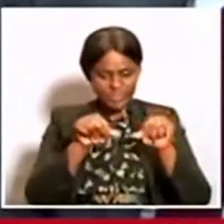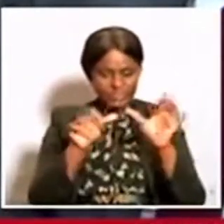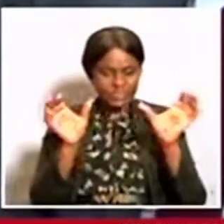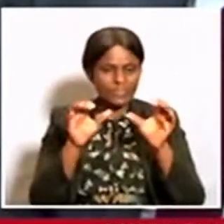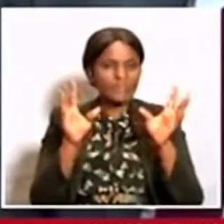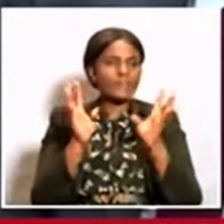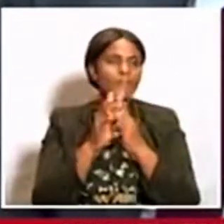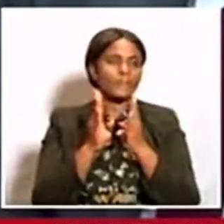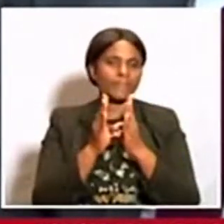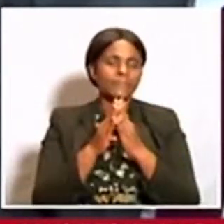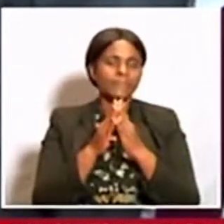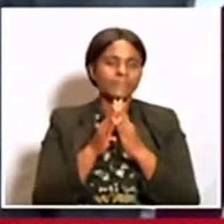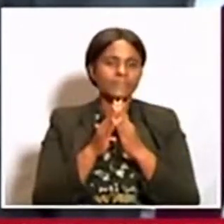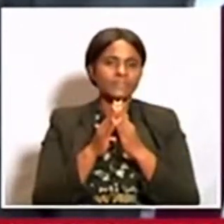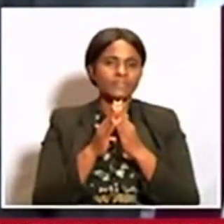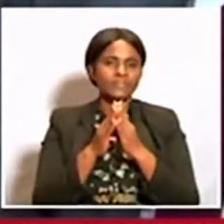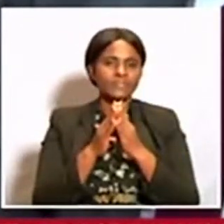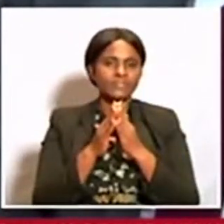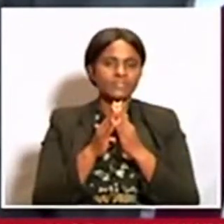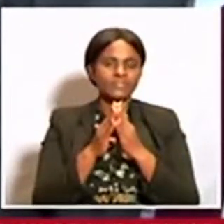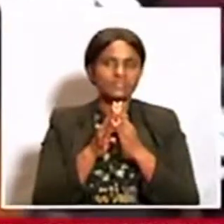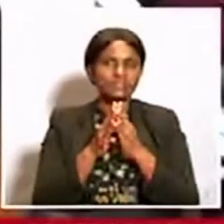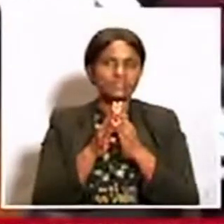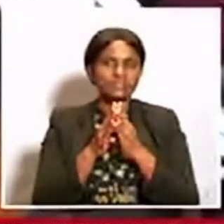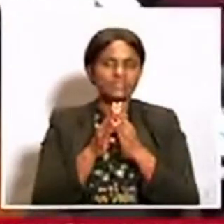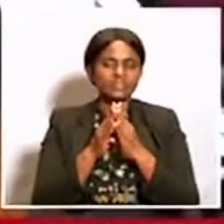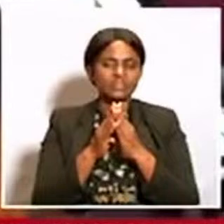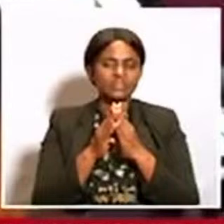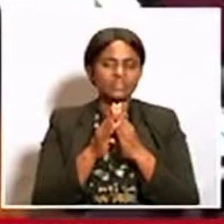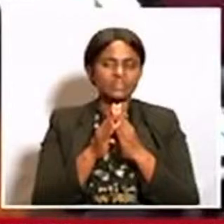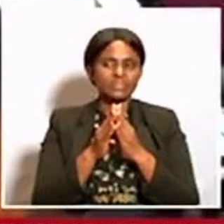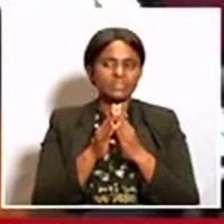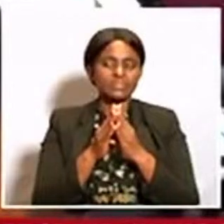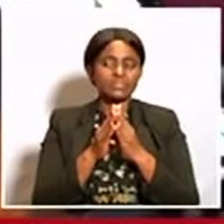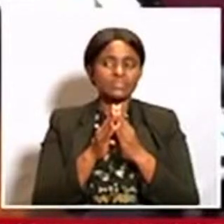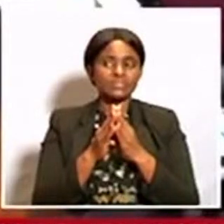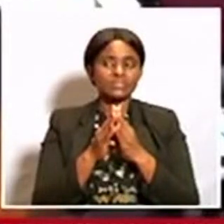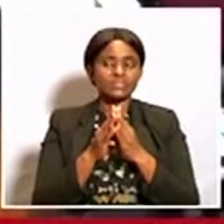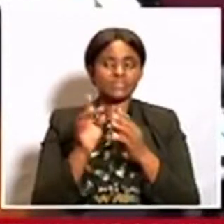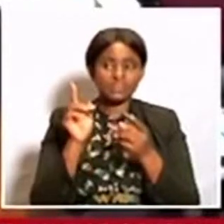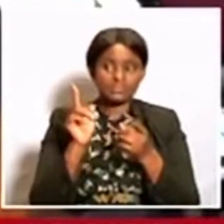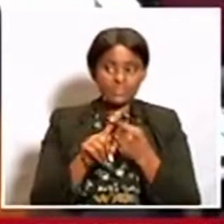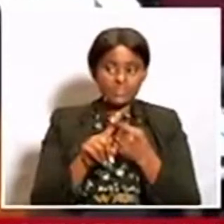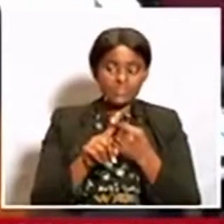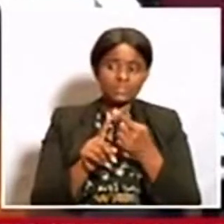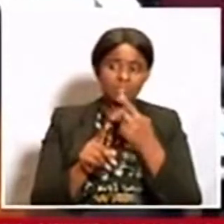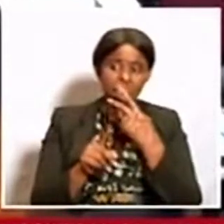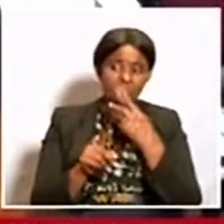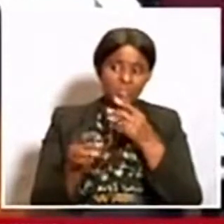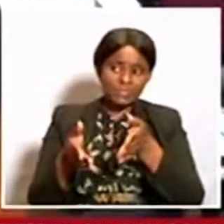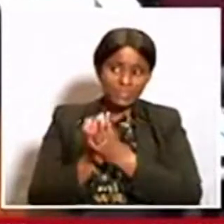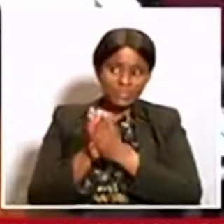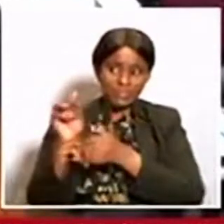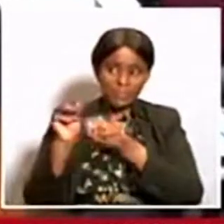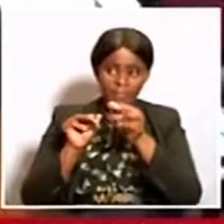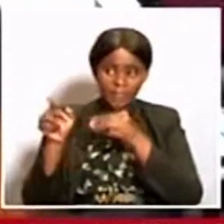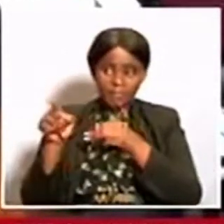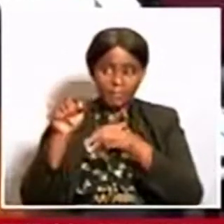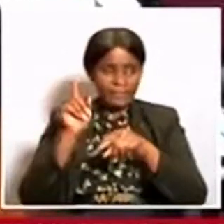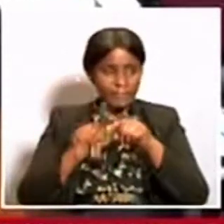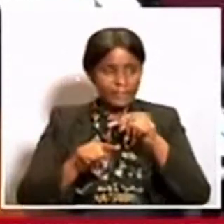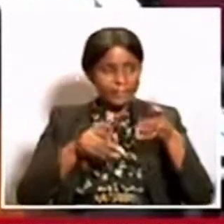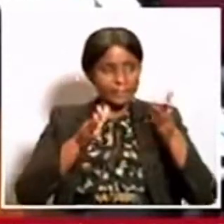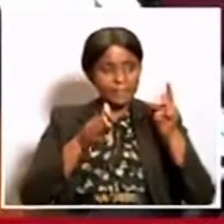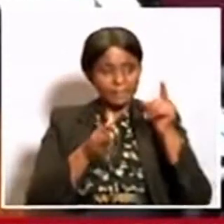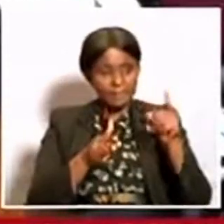meetings. No, before you explain, I'm saying when you ask the management that you cannot